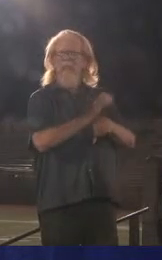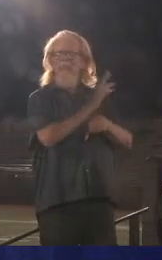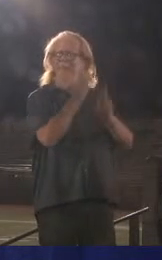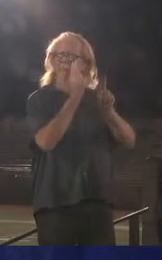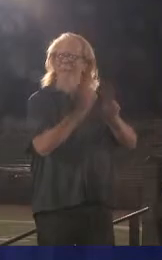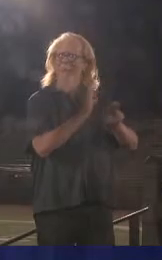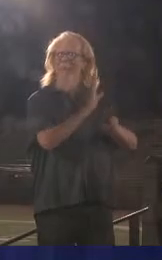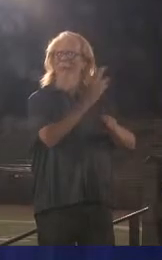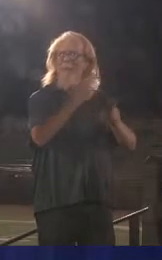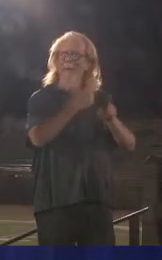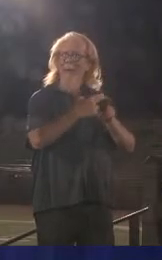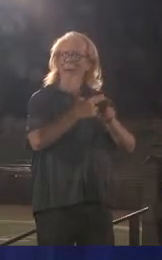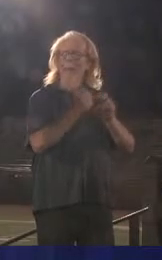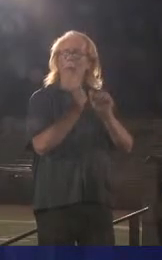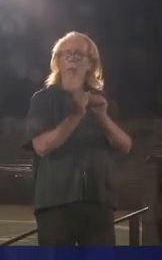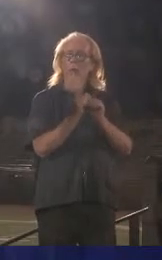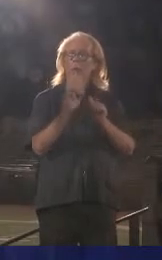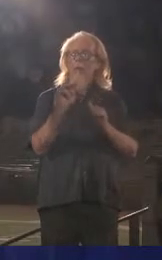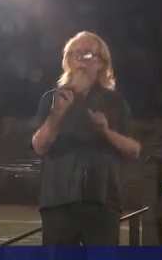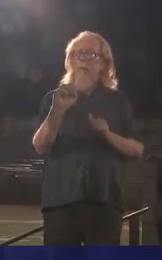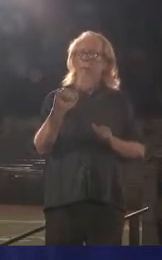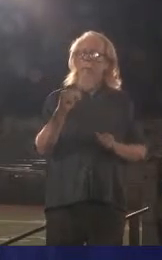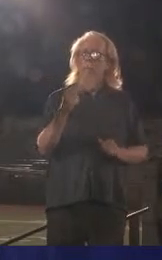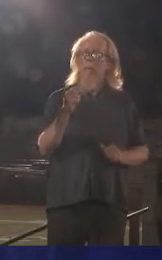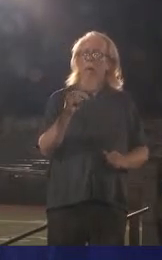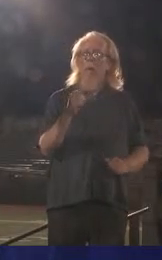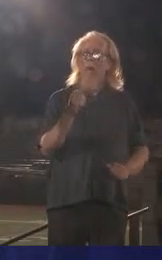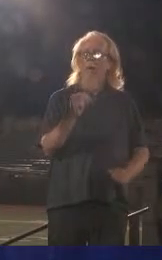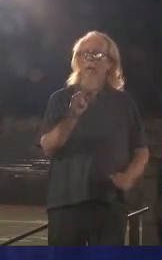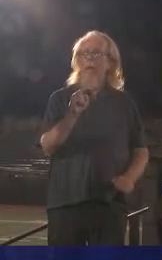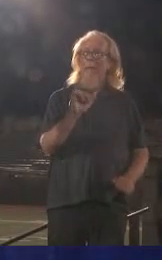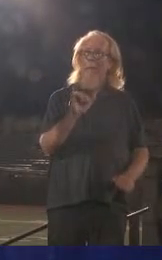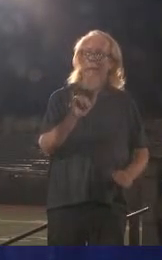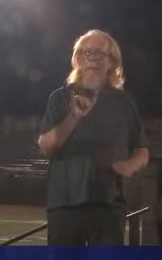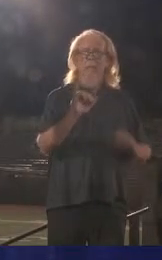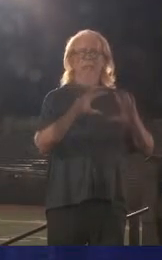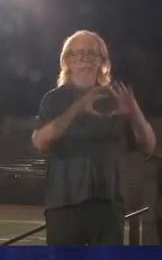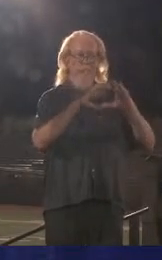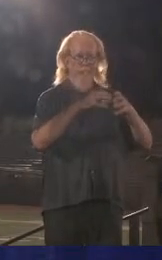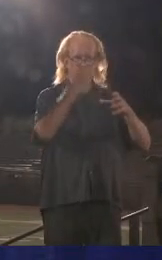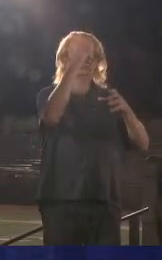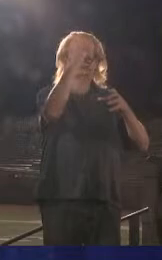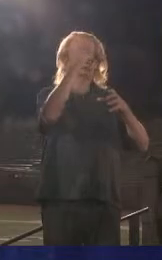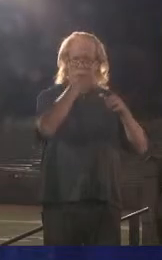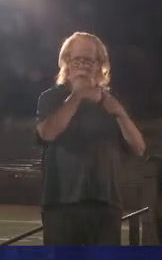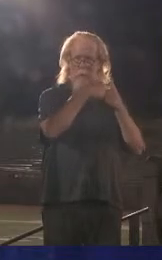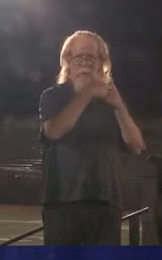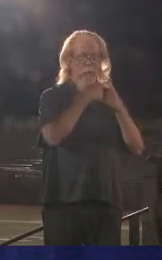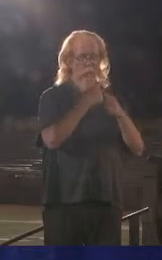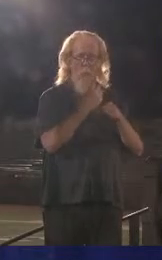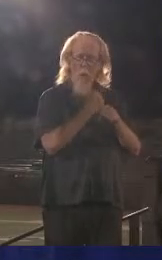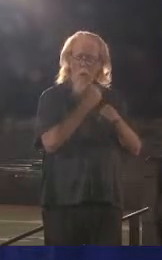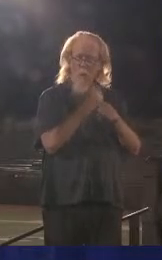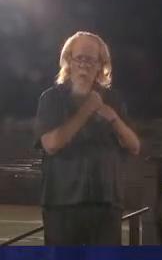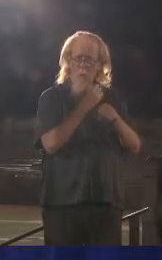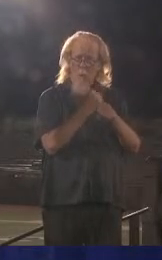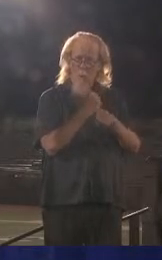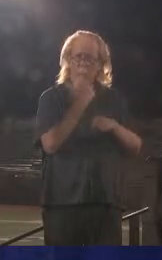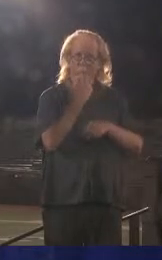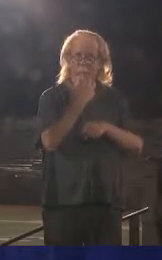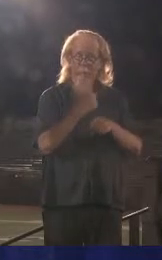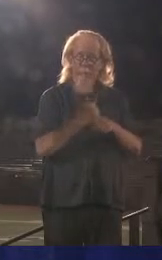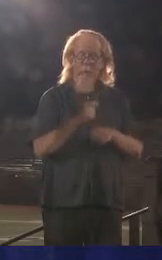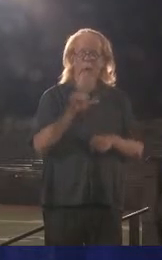work with the Mahogany Brain Challenge, where her team won first place for five consecutive years. In